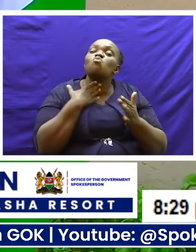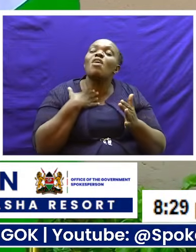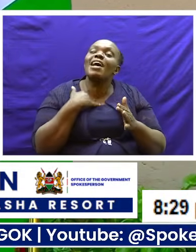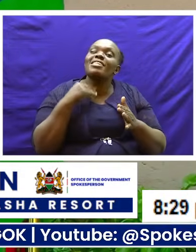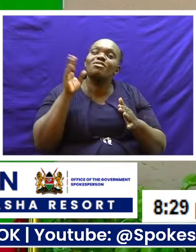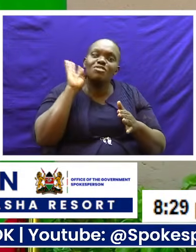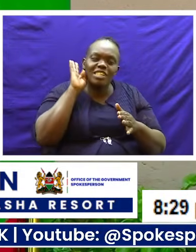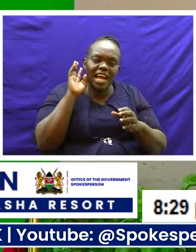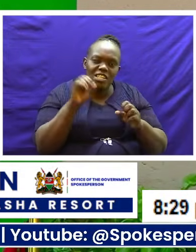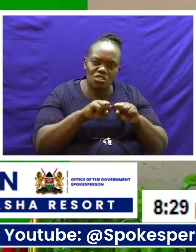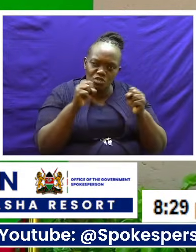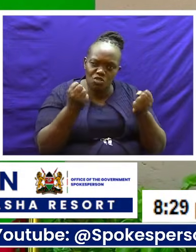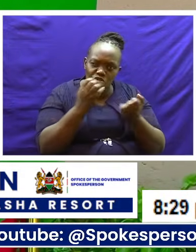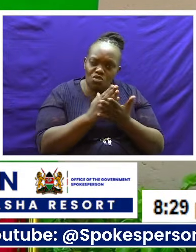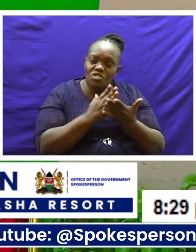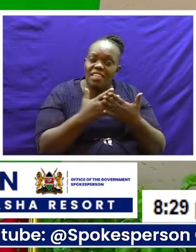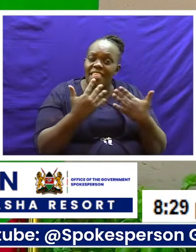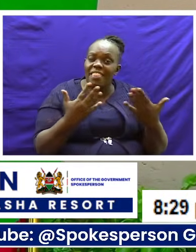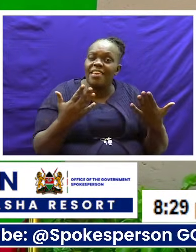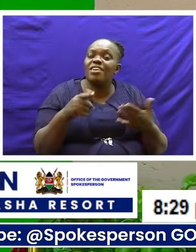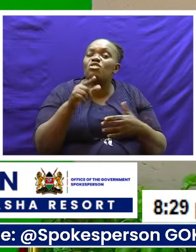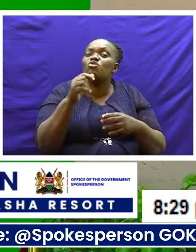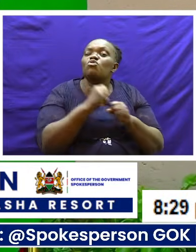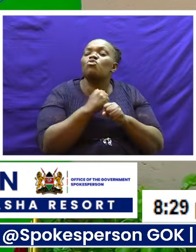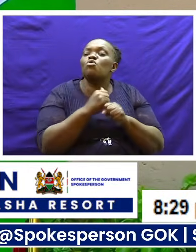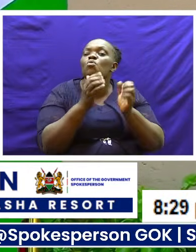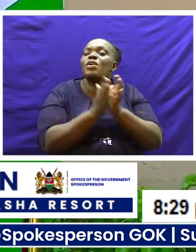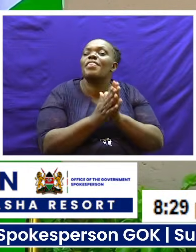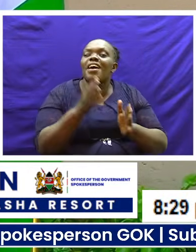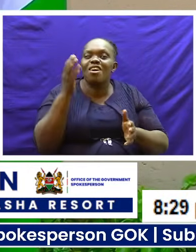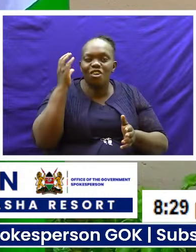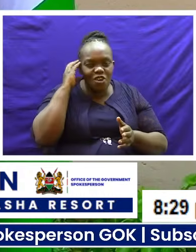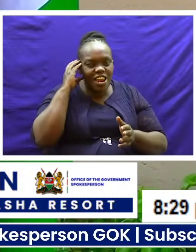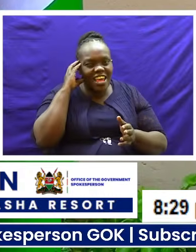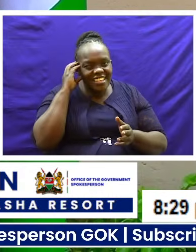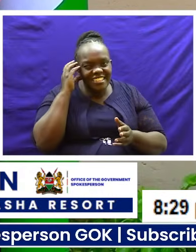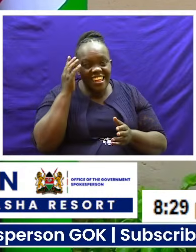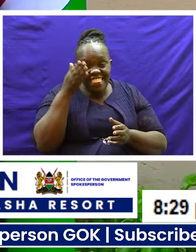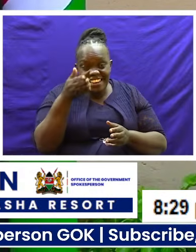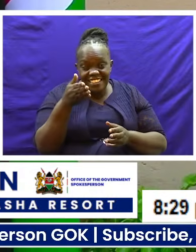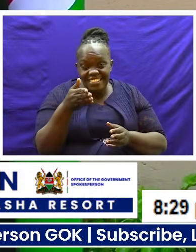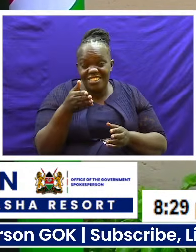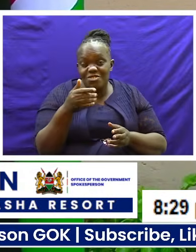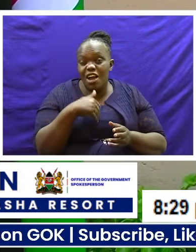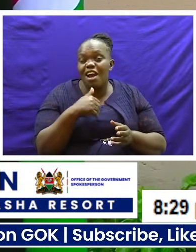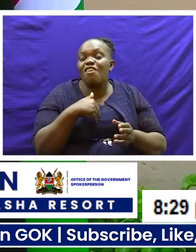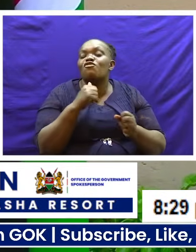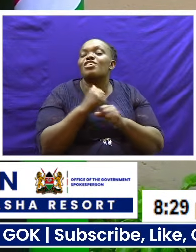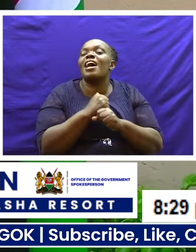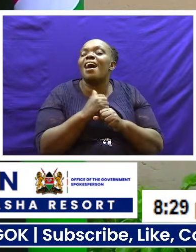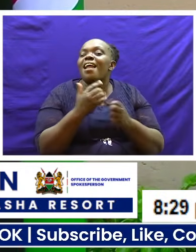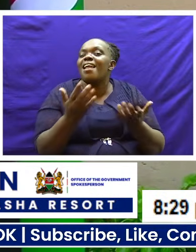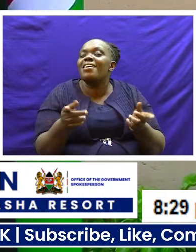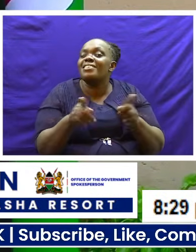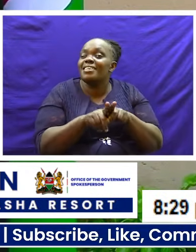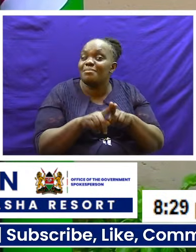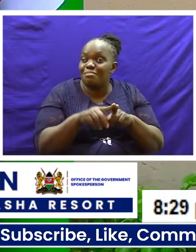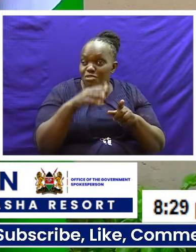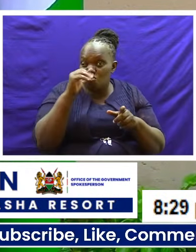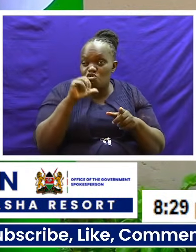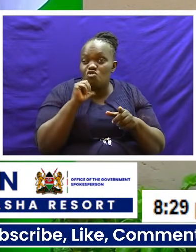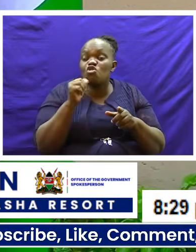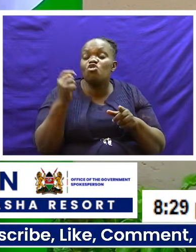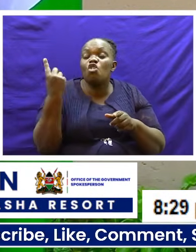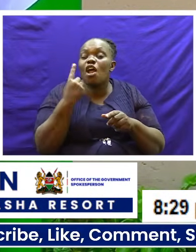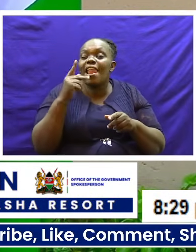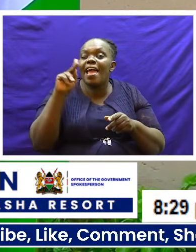sociology. Wonderful. The thing is, what do you do with the course that you have done? And also, because it's not just the Kenyan